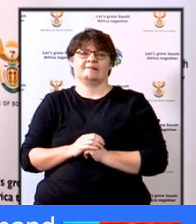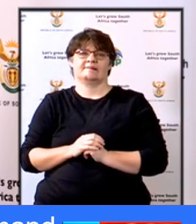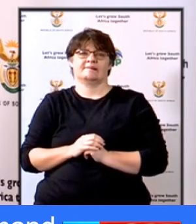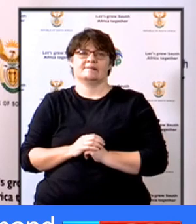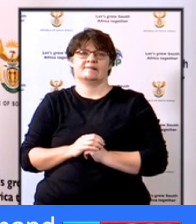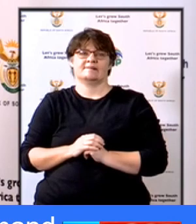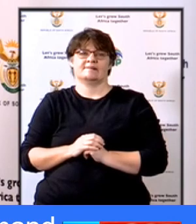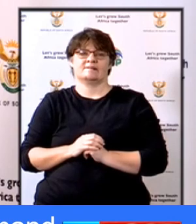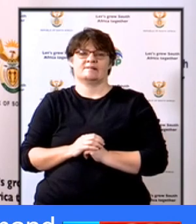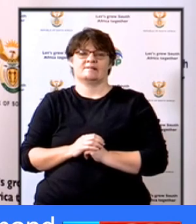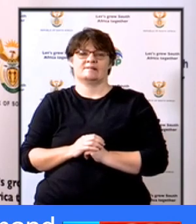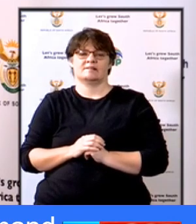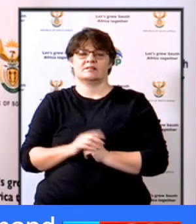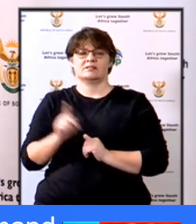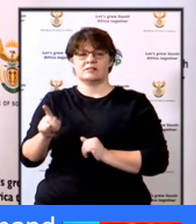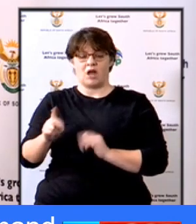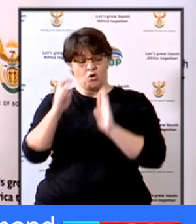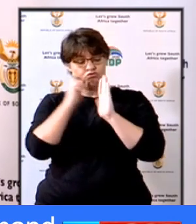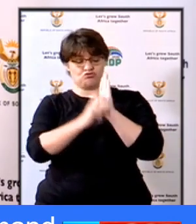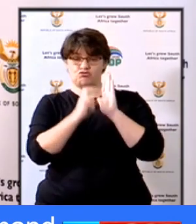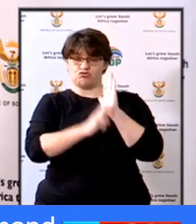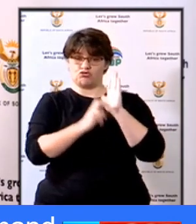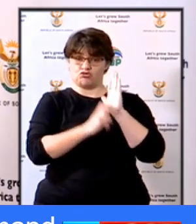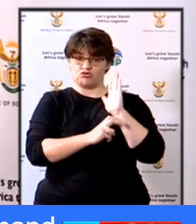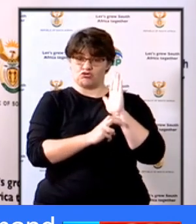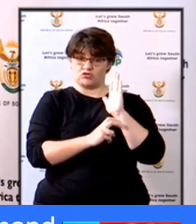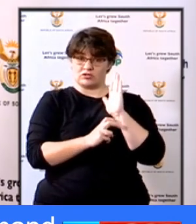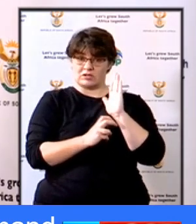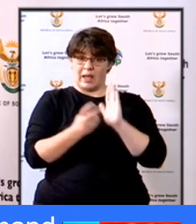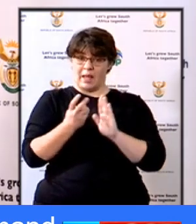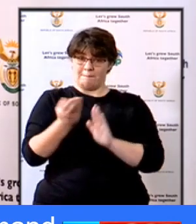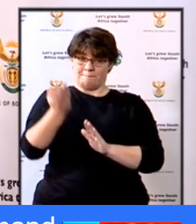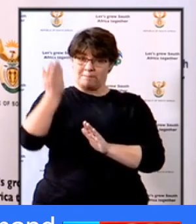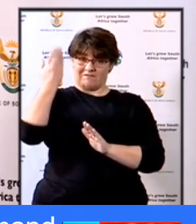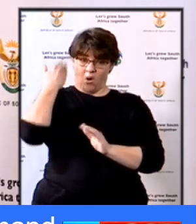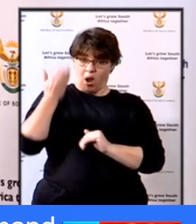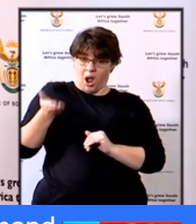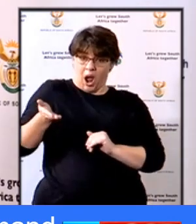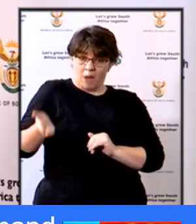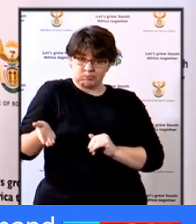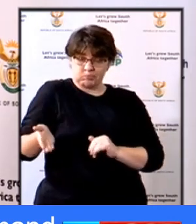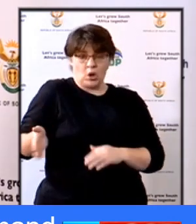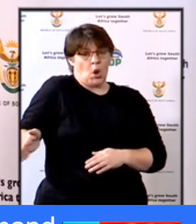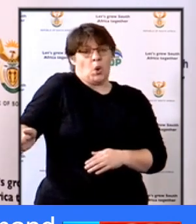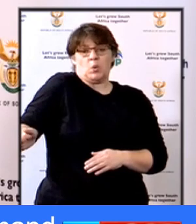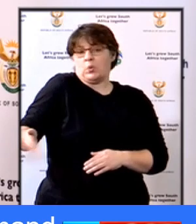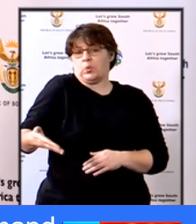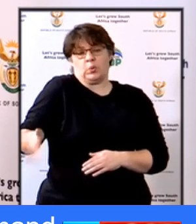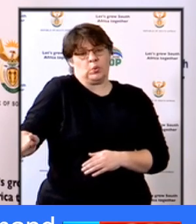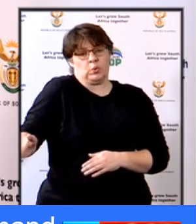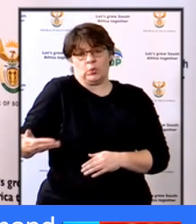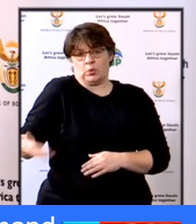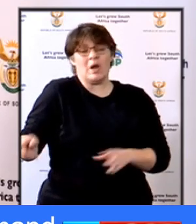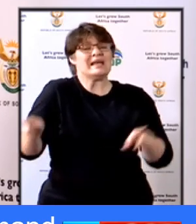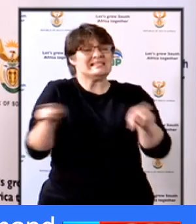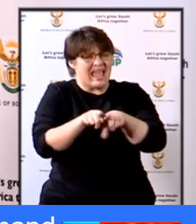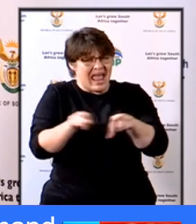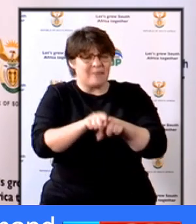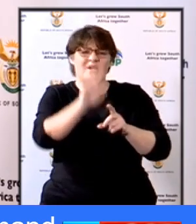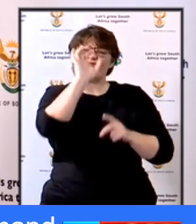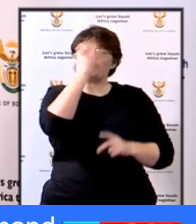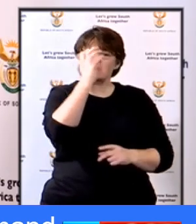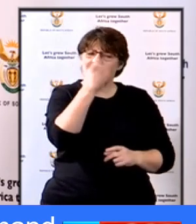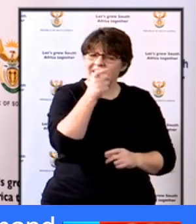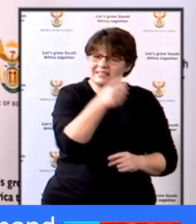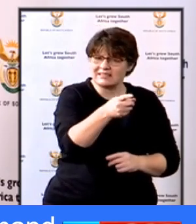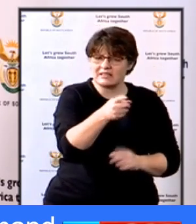they did not have the protocols that we have now. Similarly, even in the Free State, there